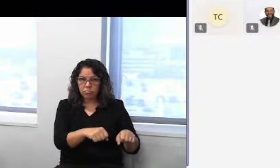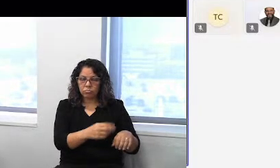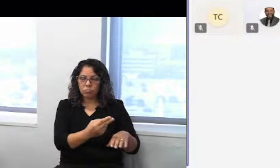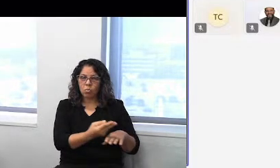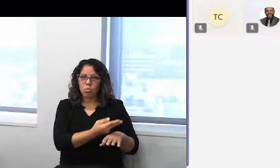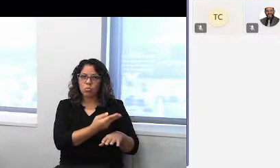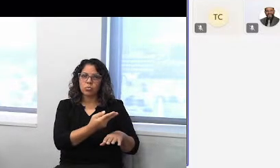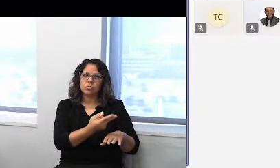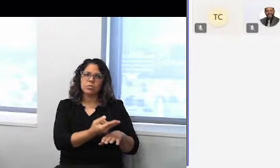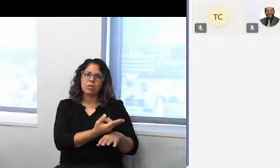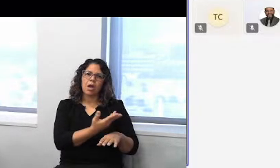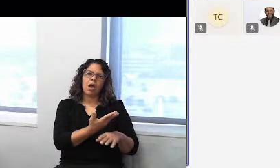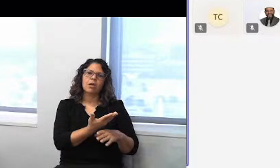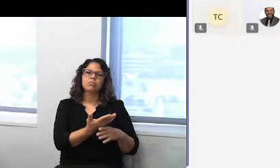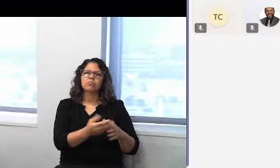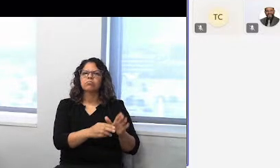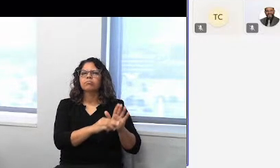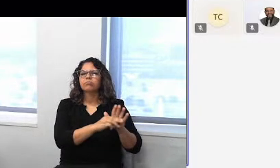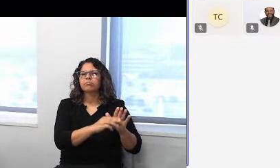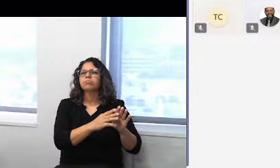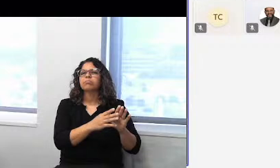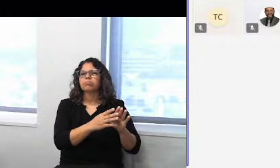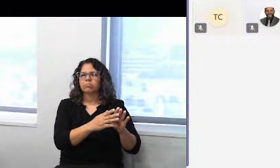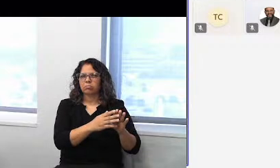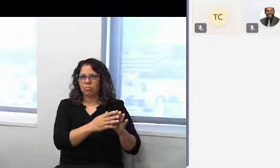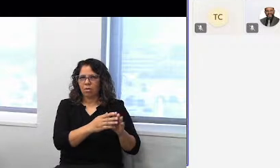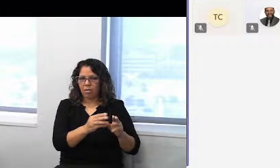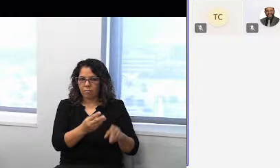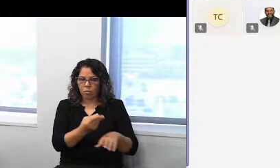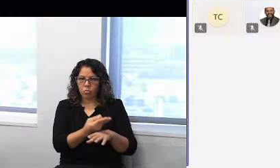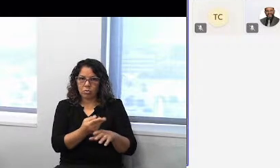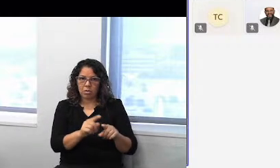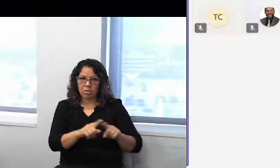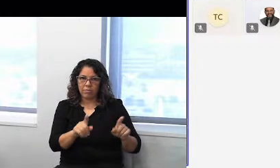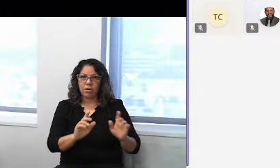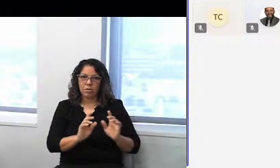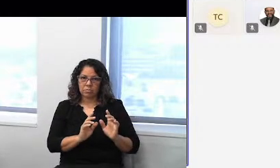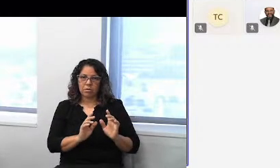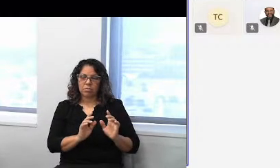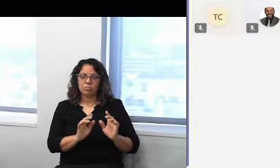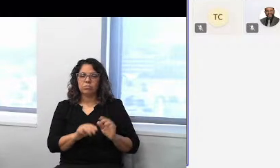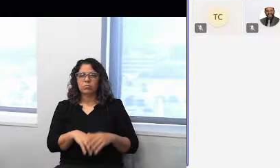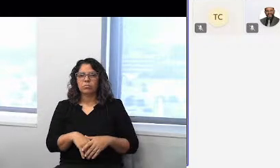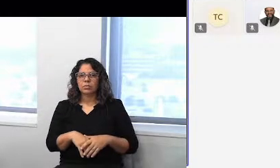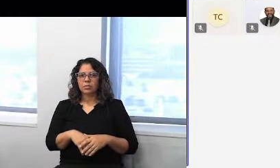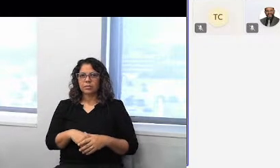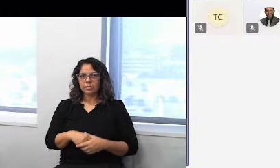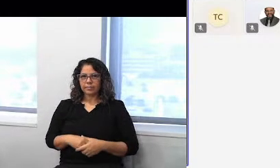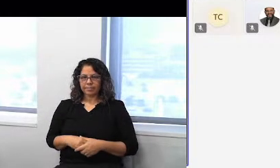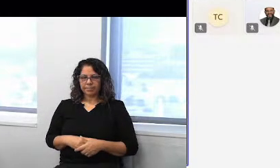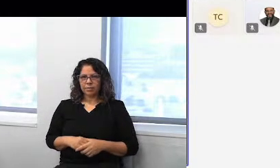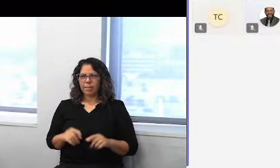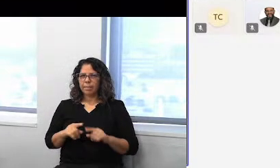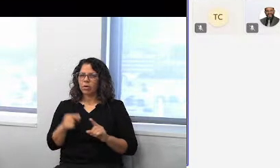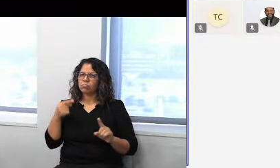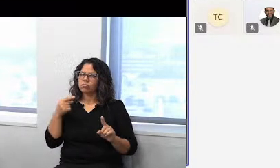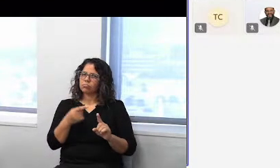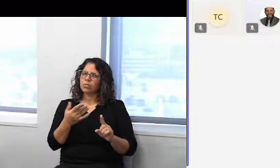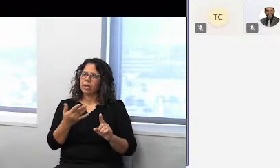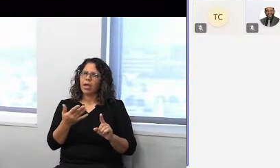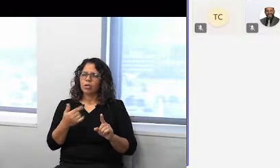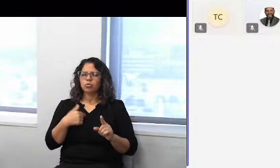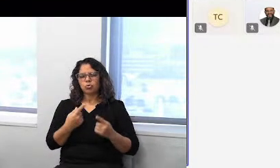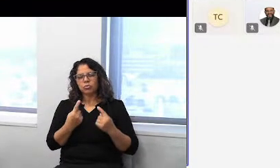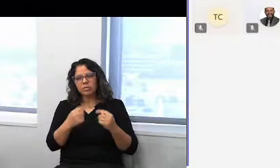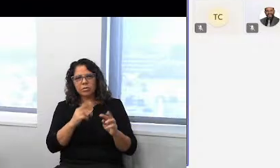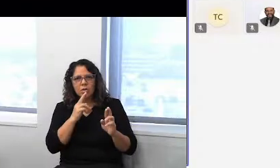or application, which is what I said to this gentleman, what you are referring to is the exact same I was trying to answer. You're utilizing